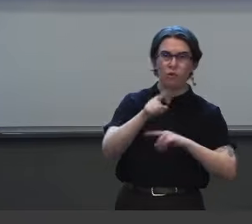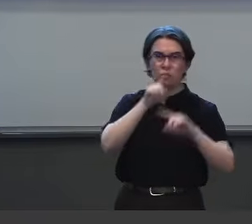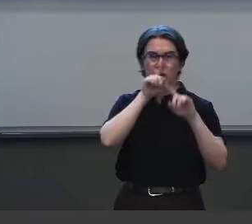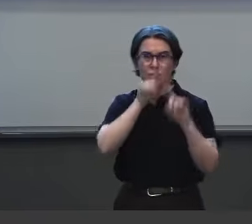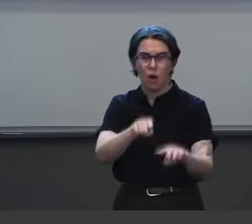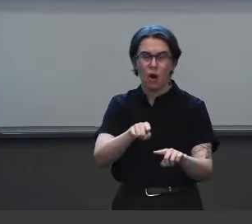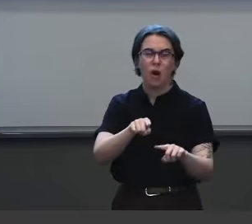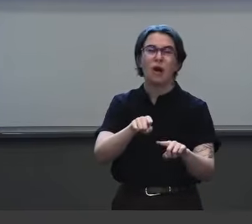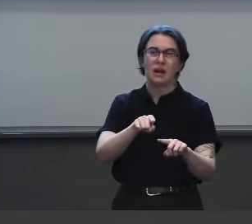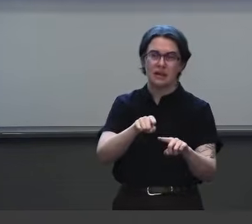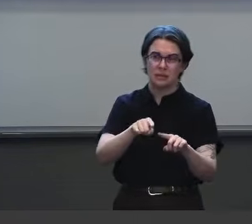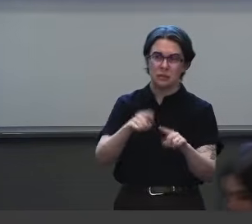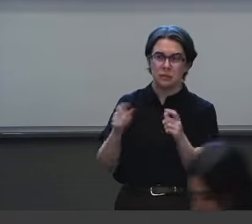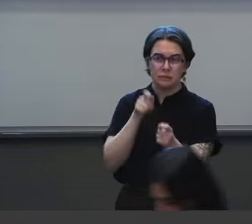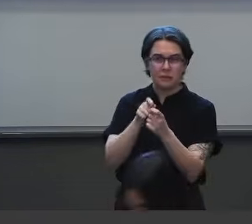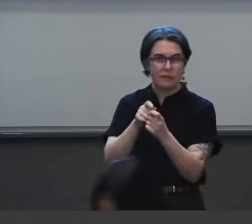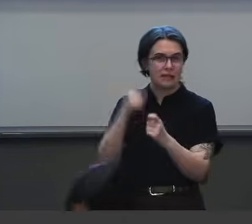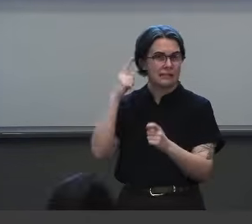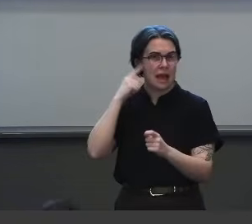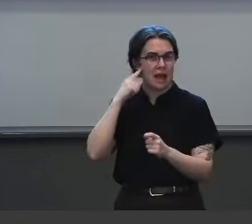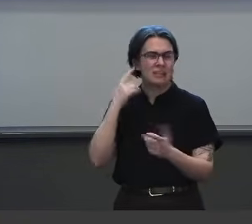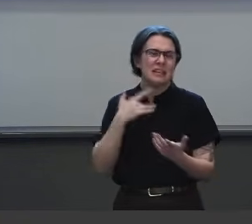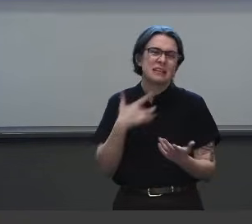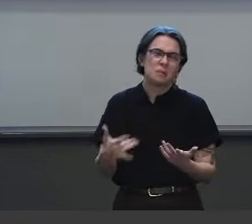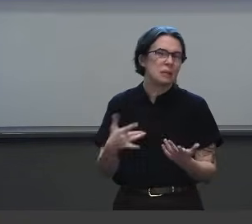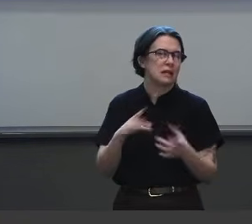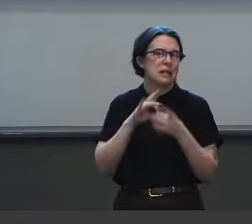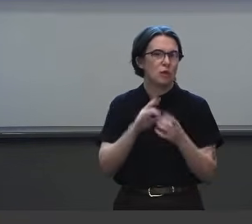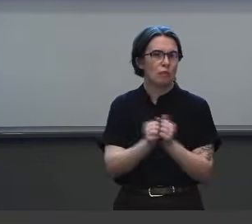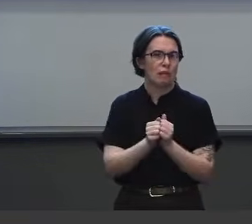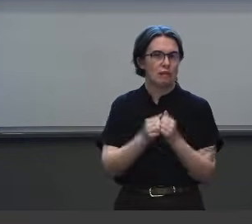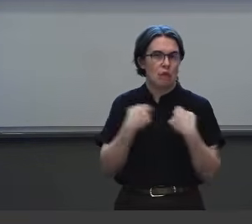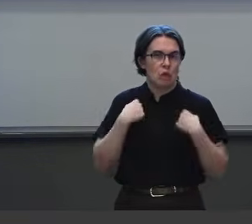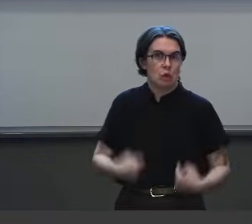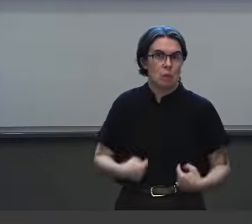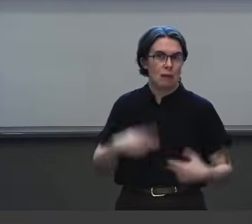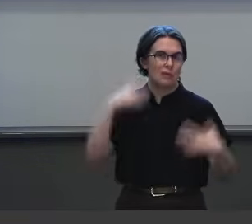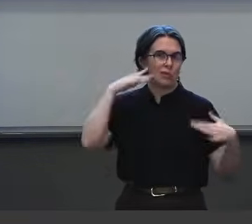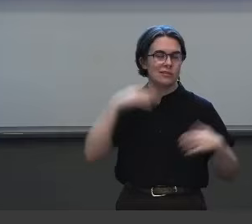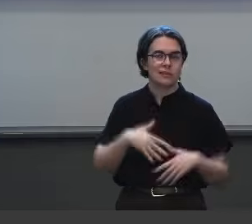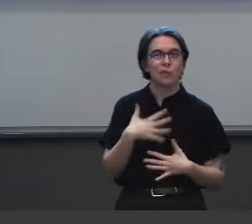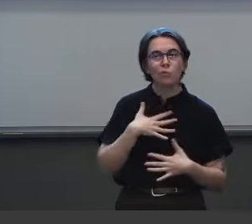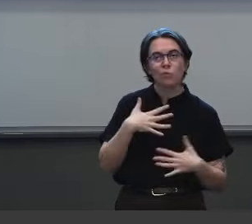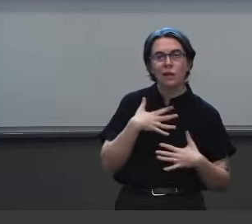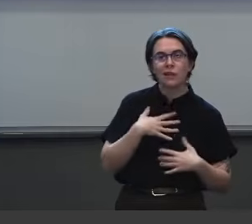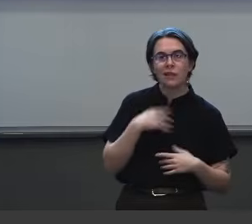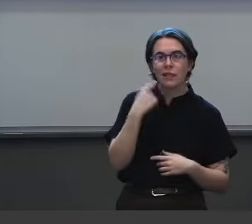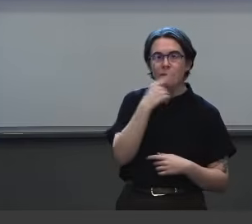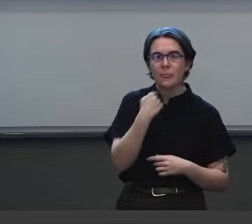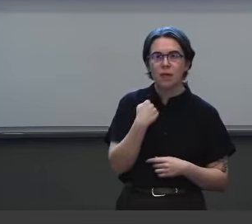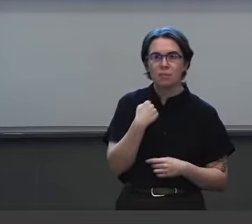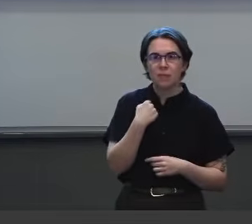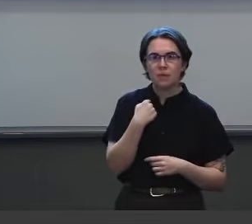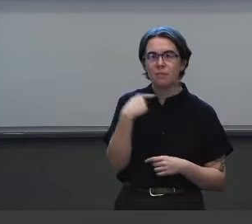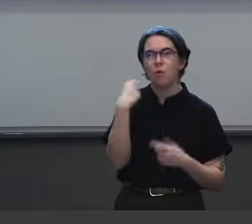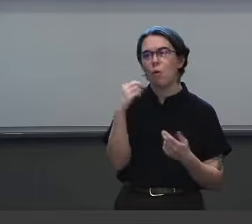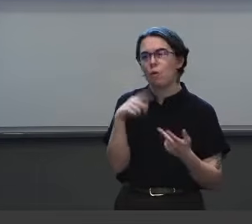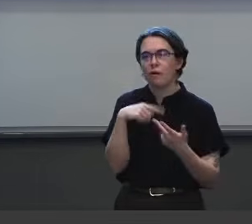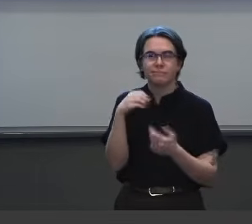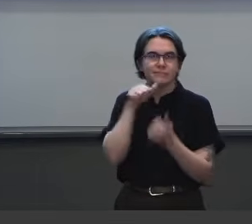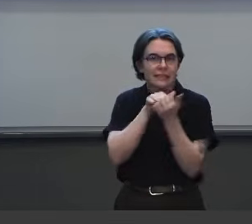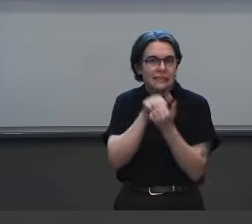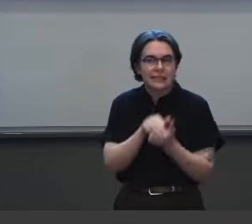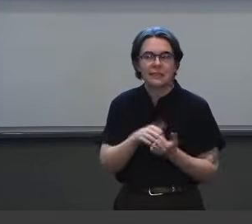trigger sounds, and these are often human produced like chewing, lip smacking, breathing sounds, but they can also be non-human produced. They can